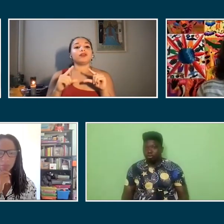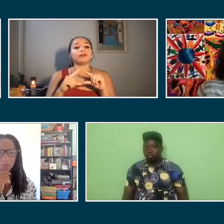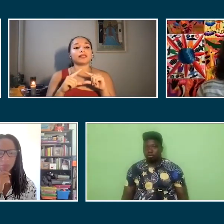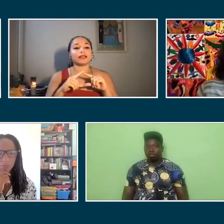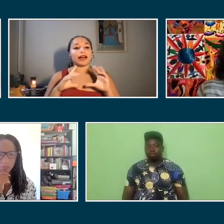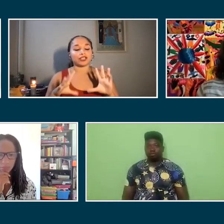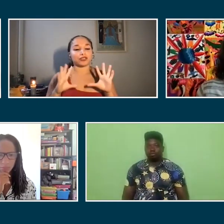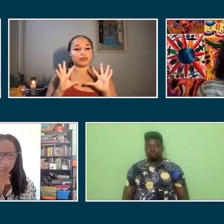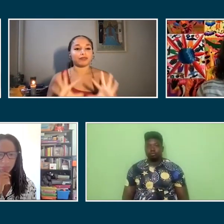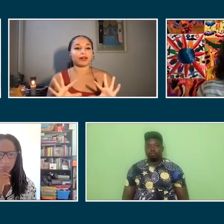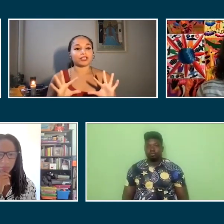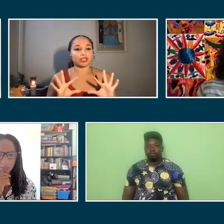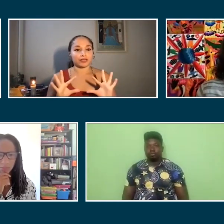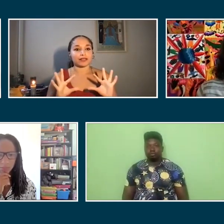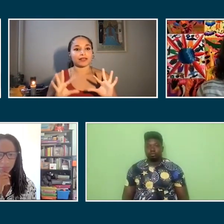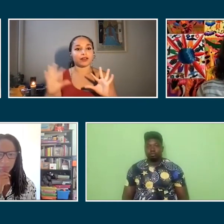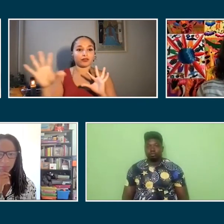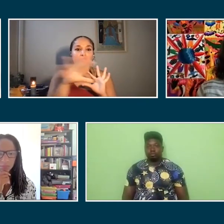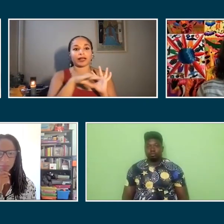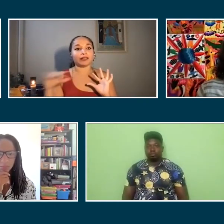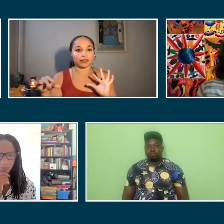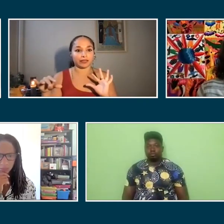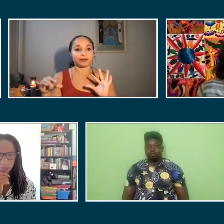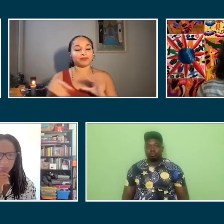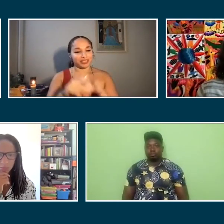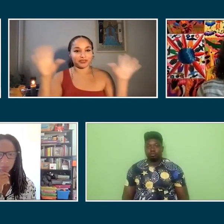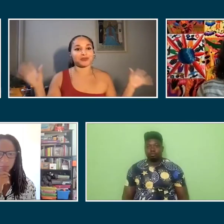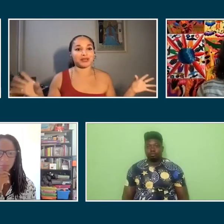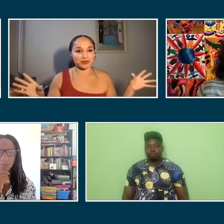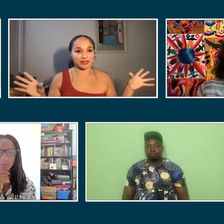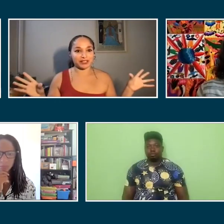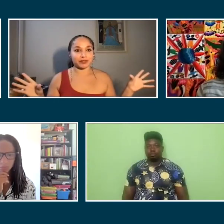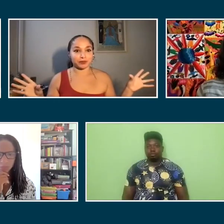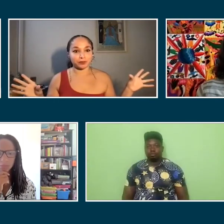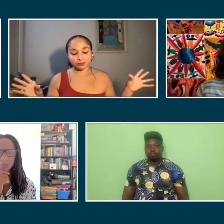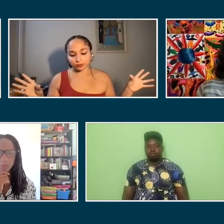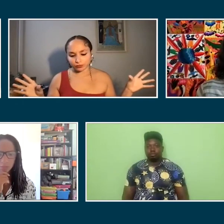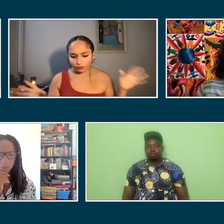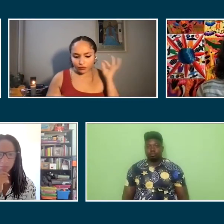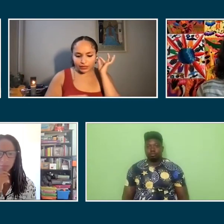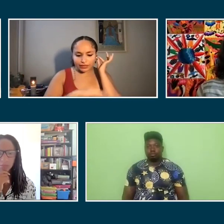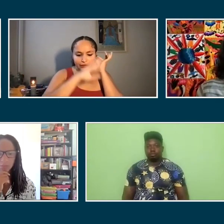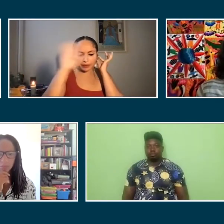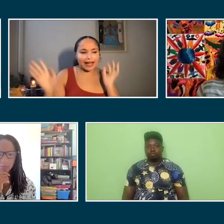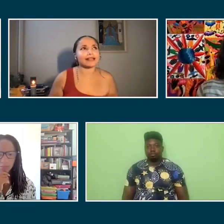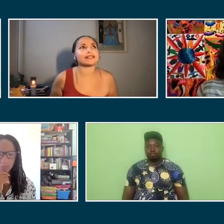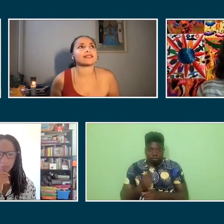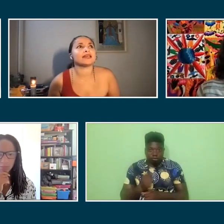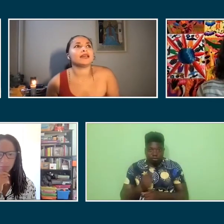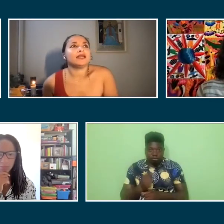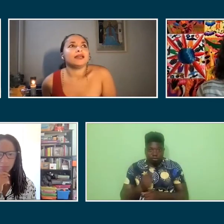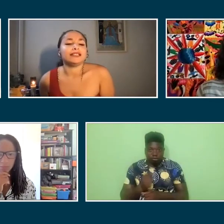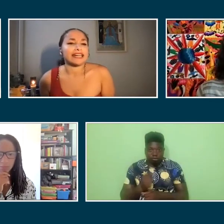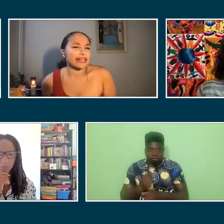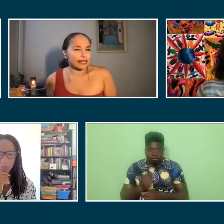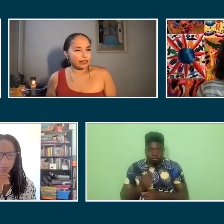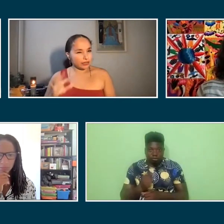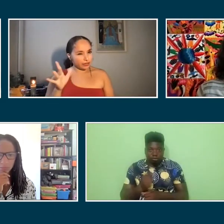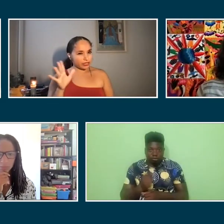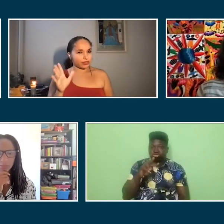operates. But the only way that it actually functions in our reality, you know, 2022, in like the